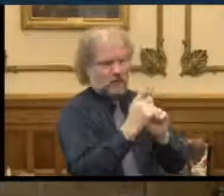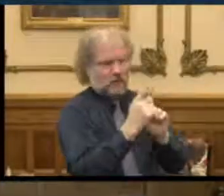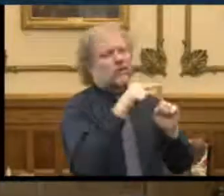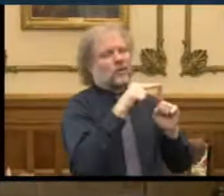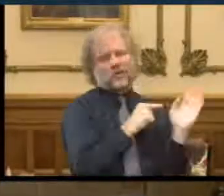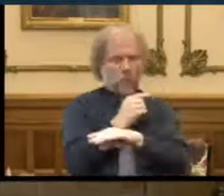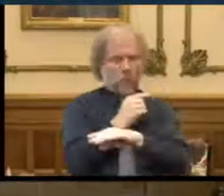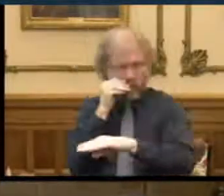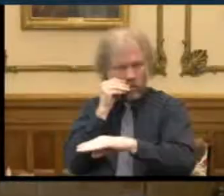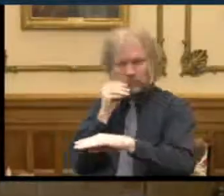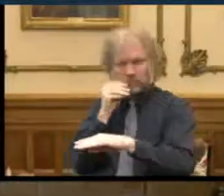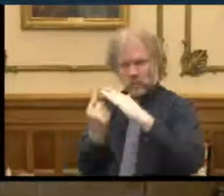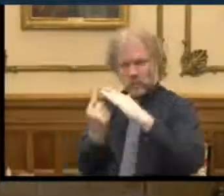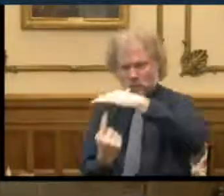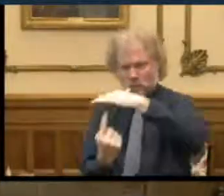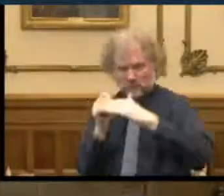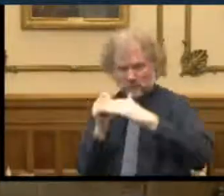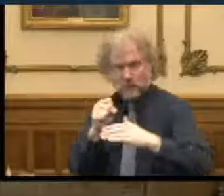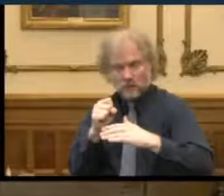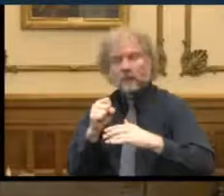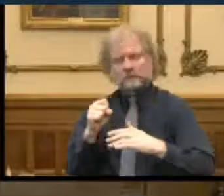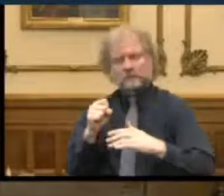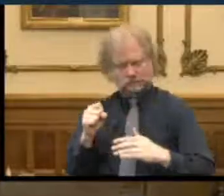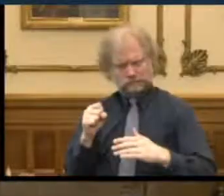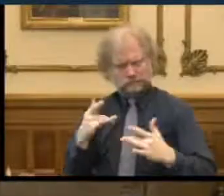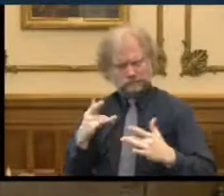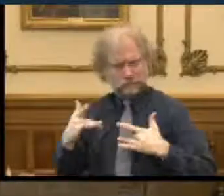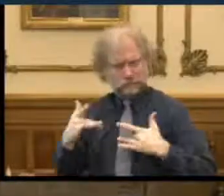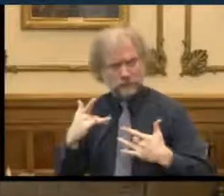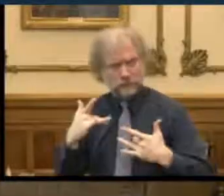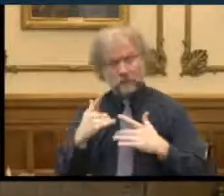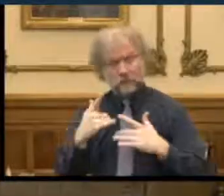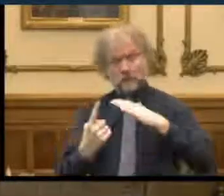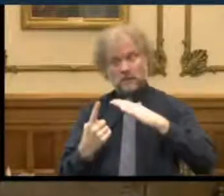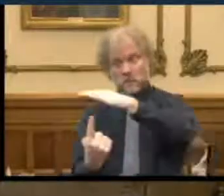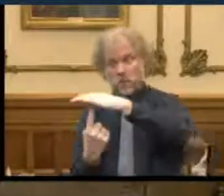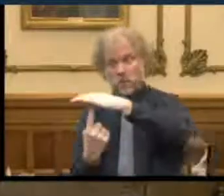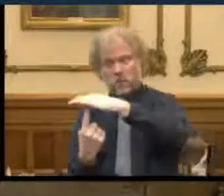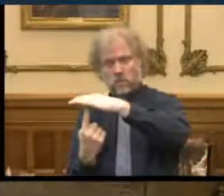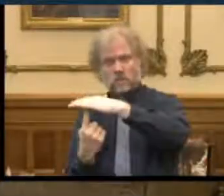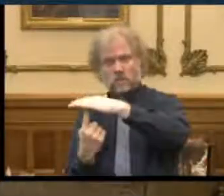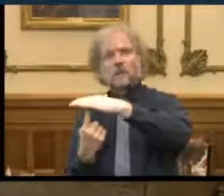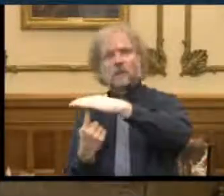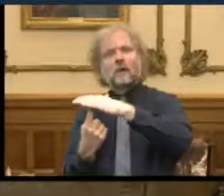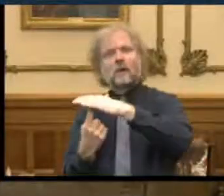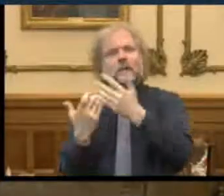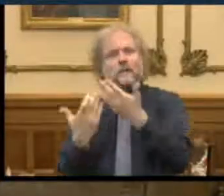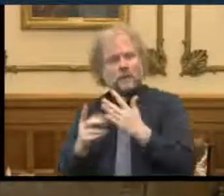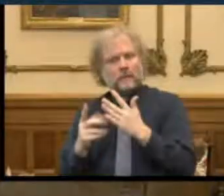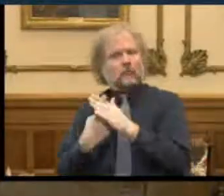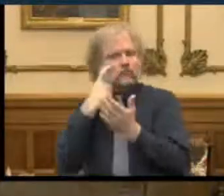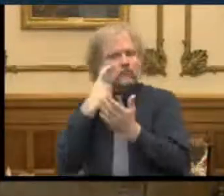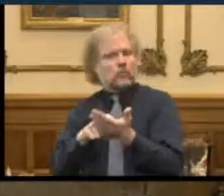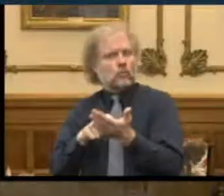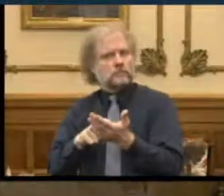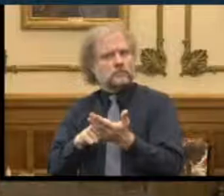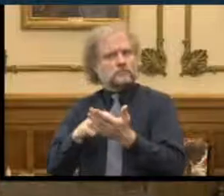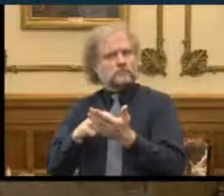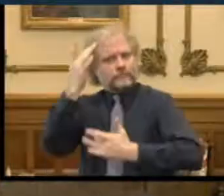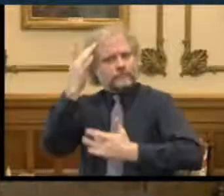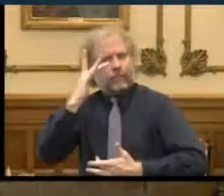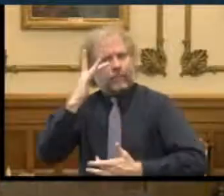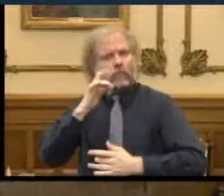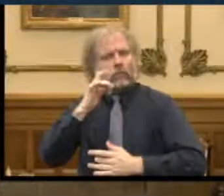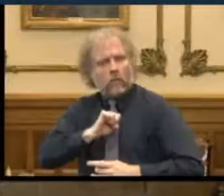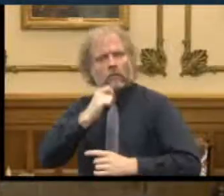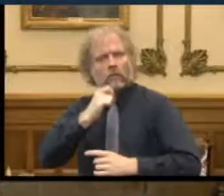and quarantine. And the concern is that because that individual can certainly become symptomatic and